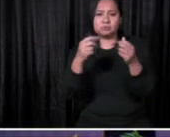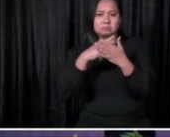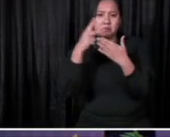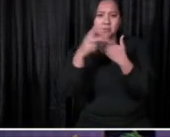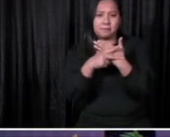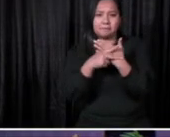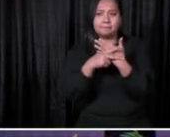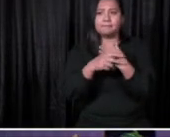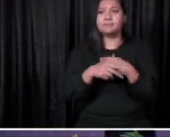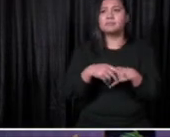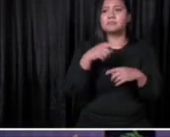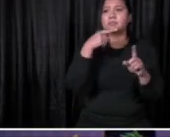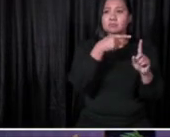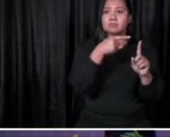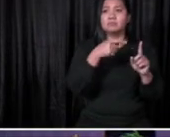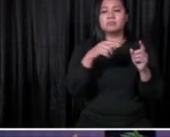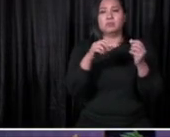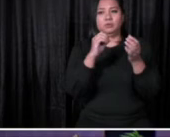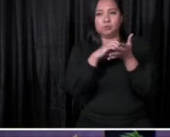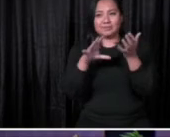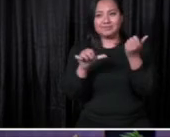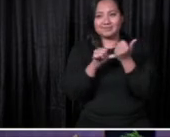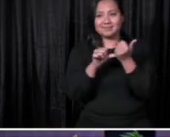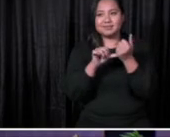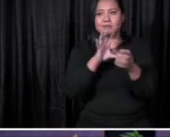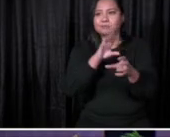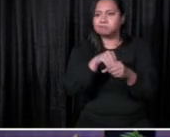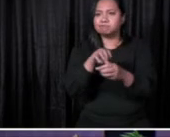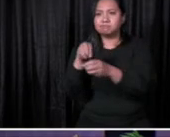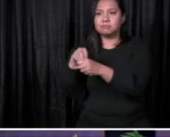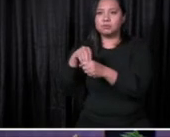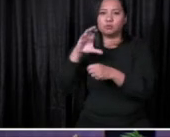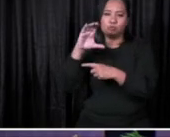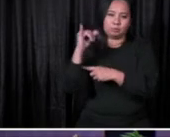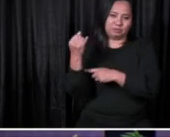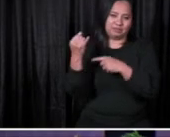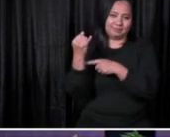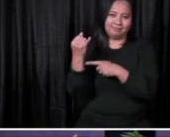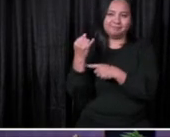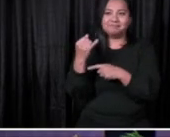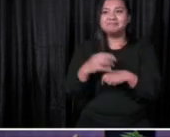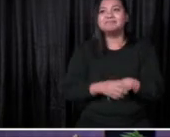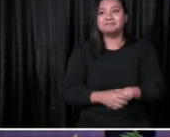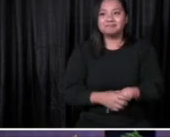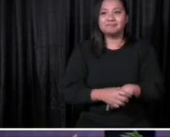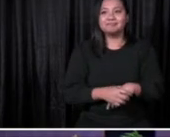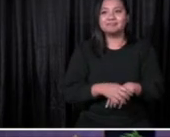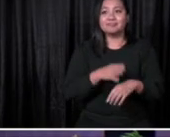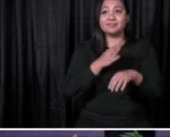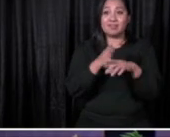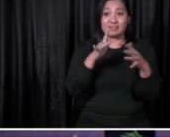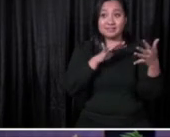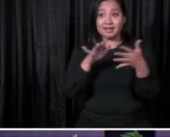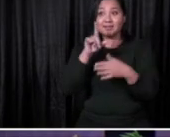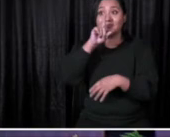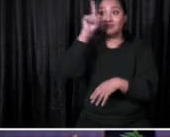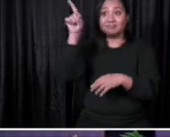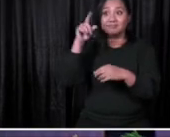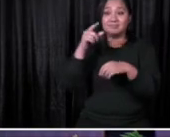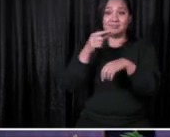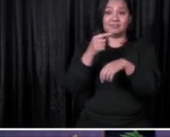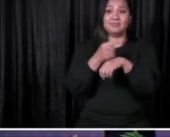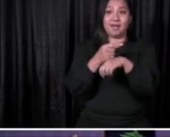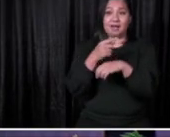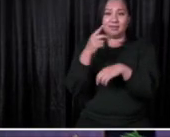as a student assistant for the Division of Criminal Justice. After studying abroad in Ghana, Montserrat hopes